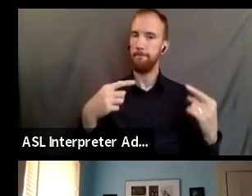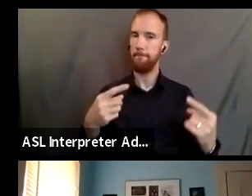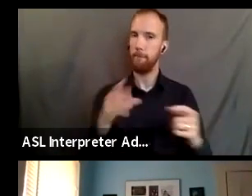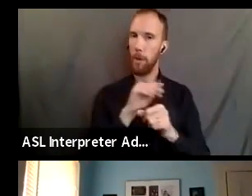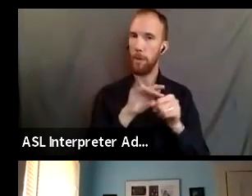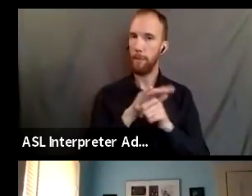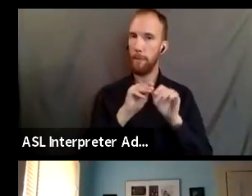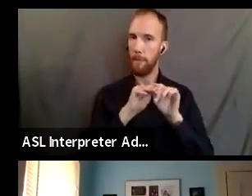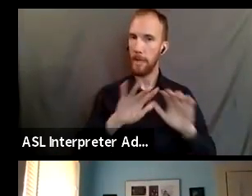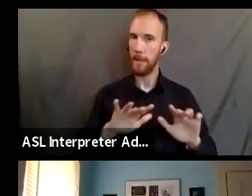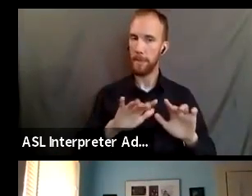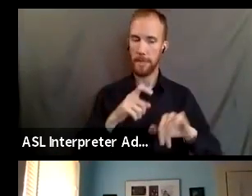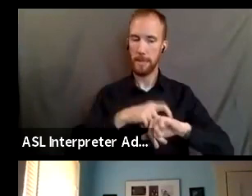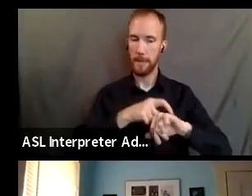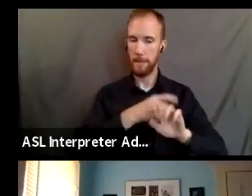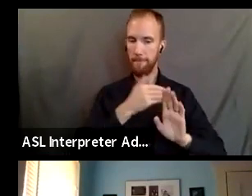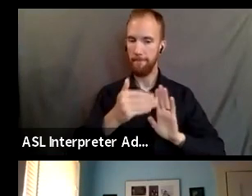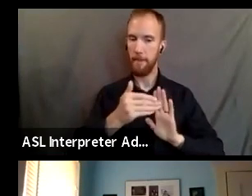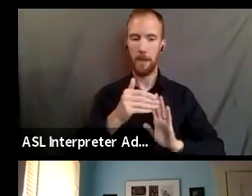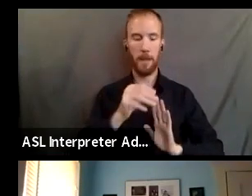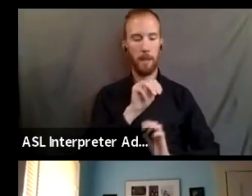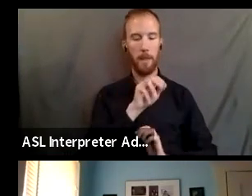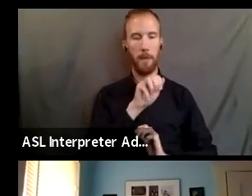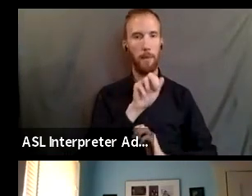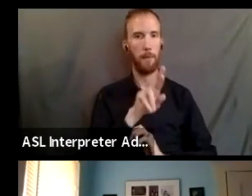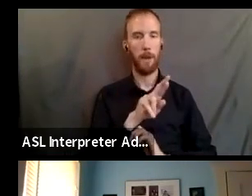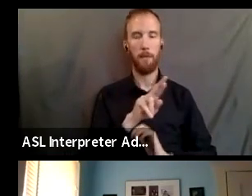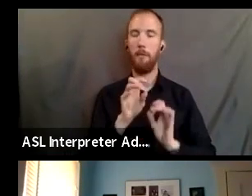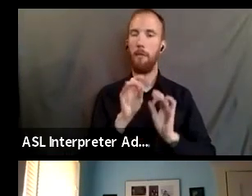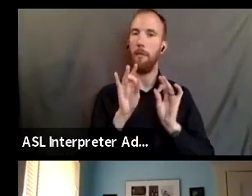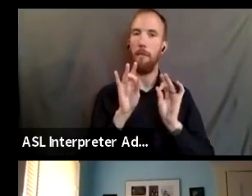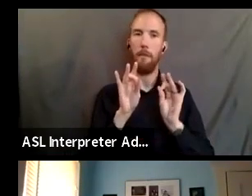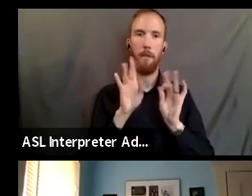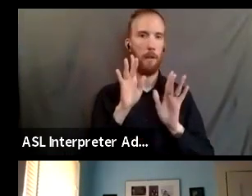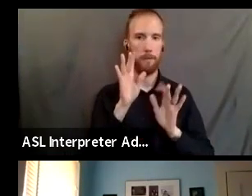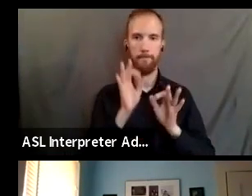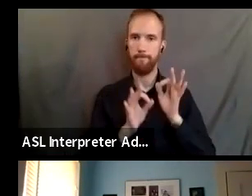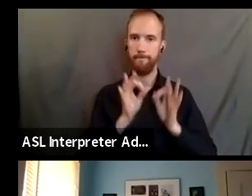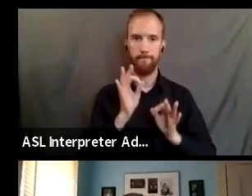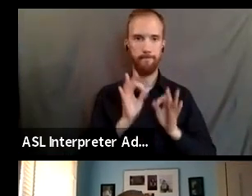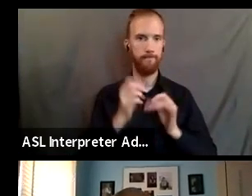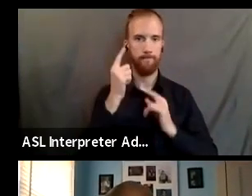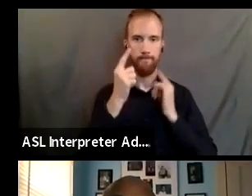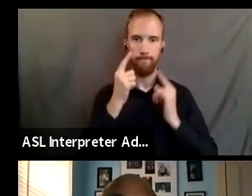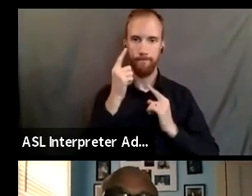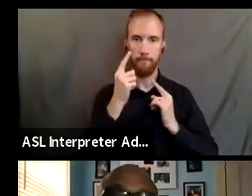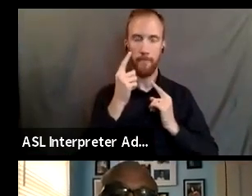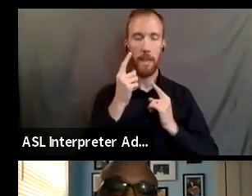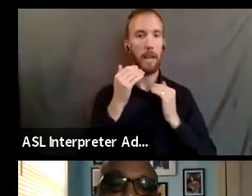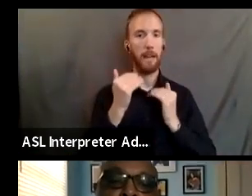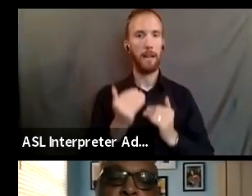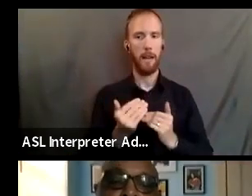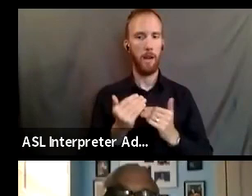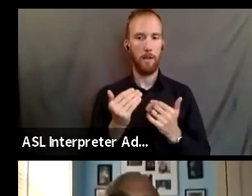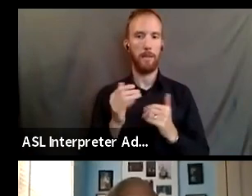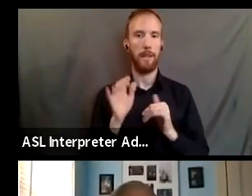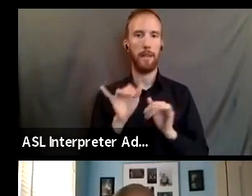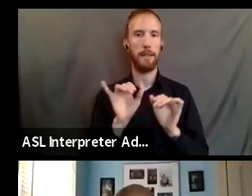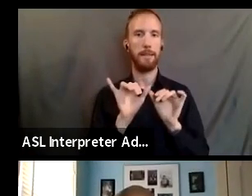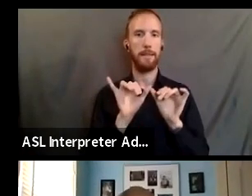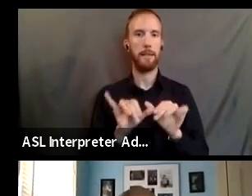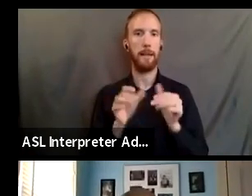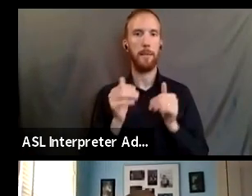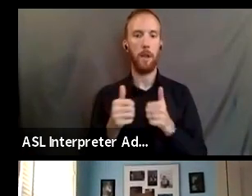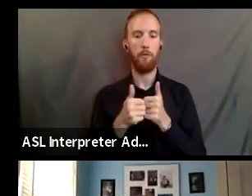judgment with the needs of our school communities that judgment now extends to the very concept of remote learning as cps